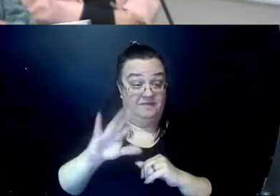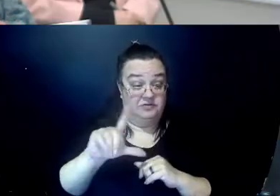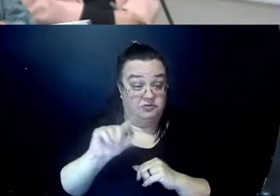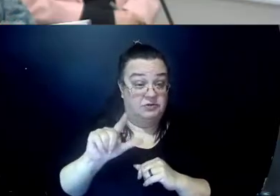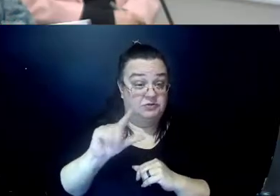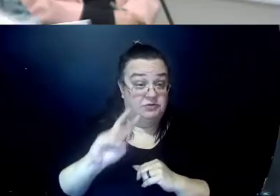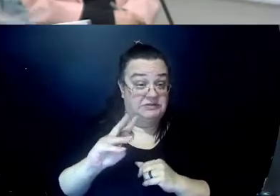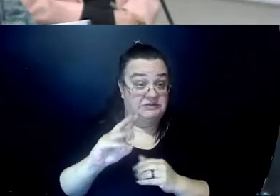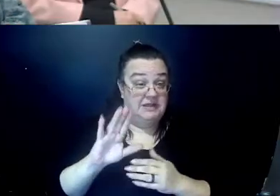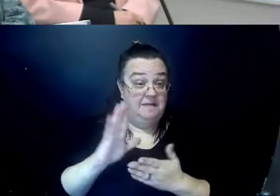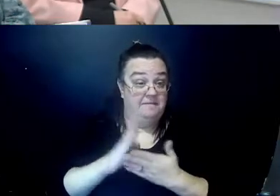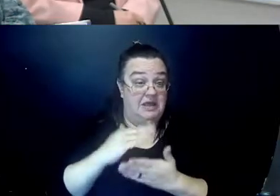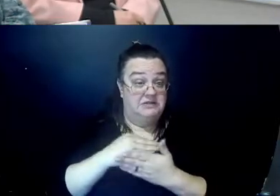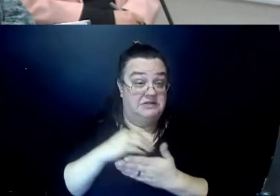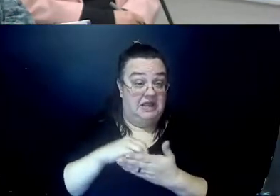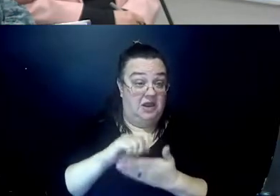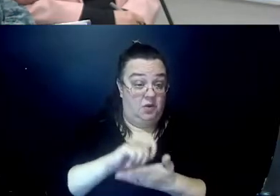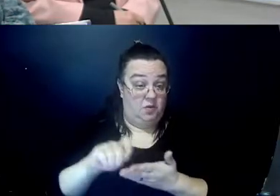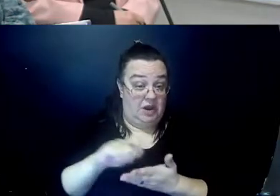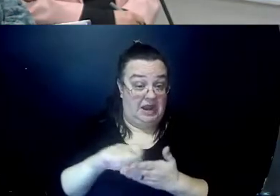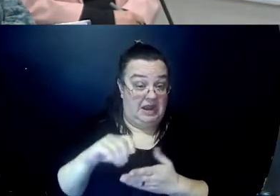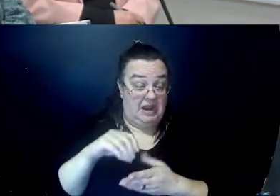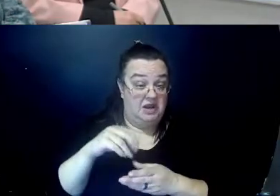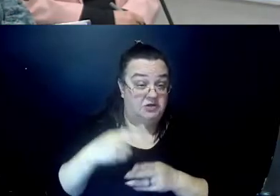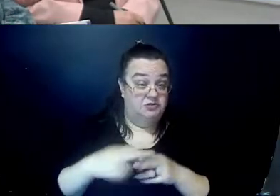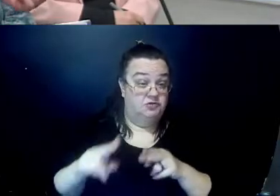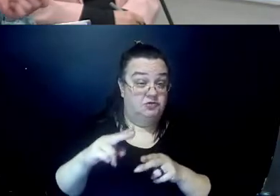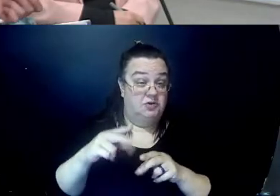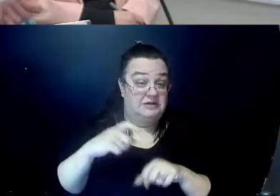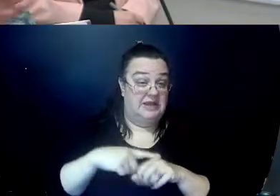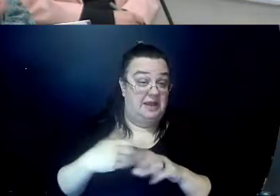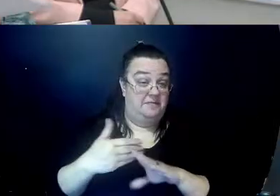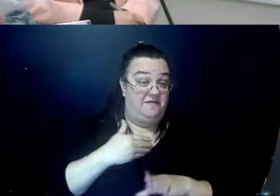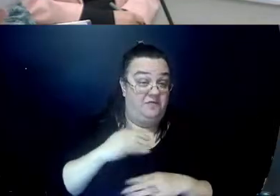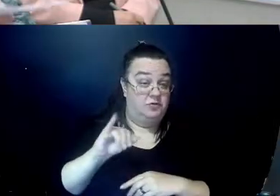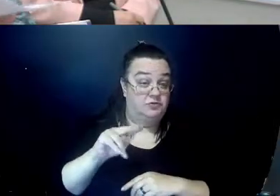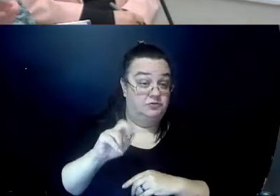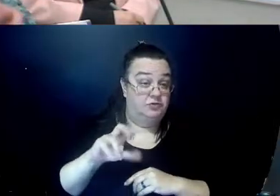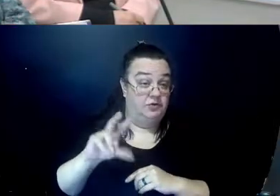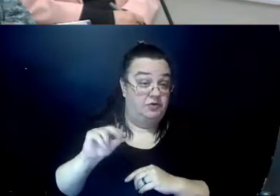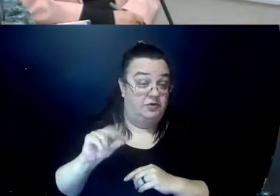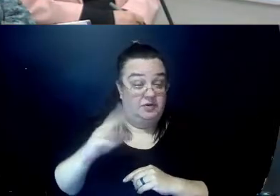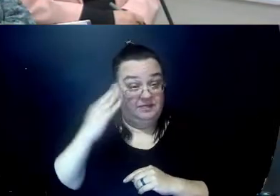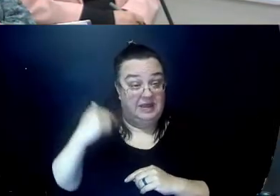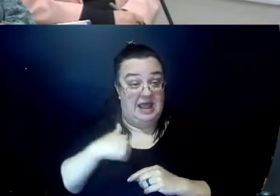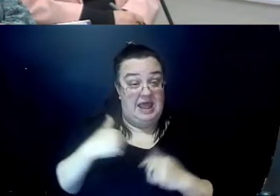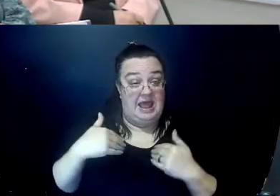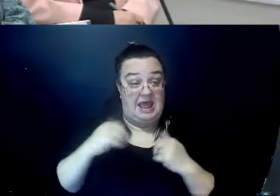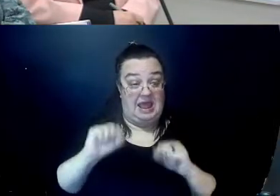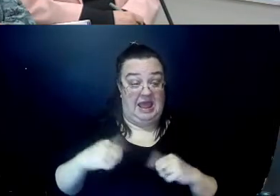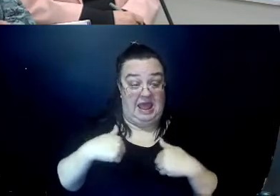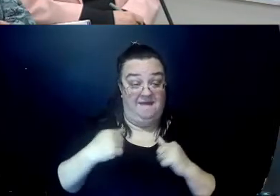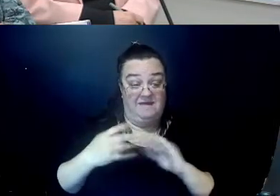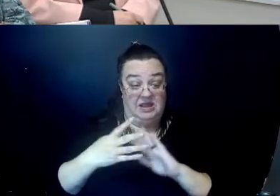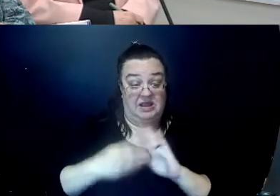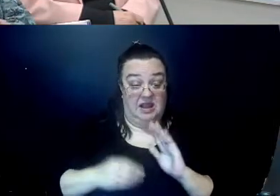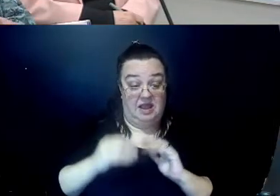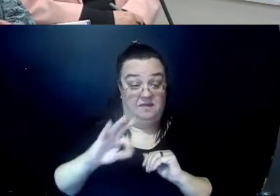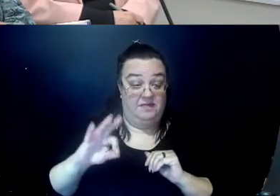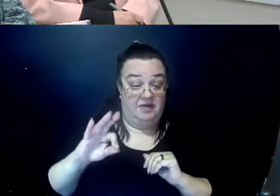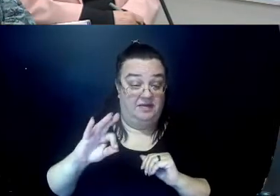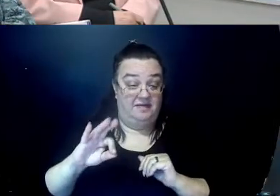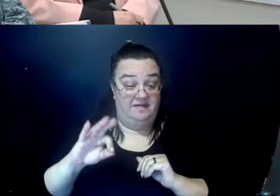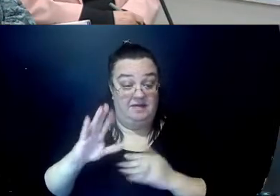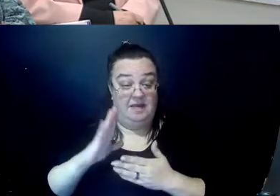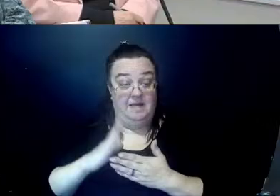in writing, a short period of time before June 30th? Because I got a copy of Como Matter